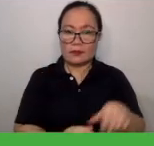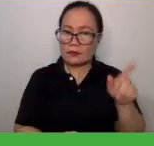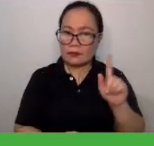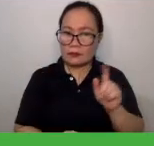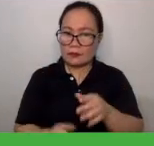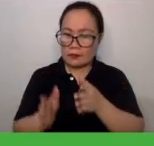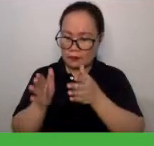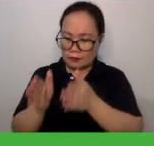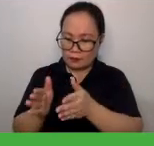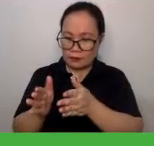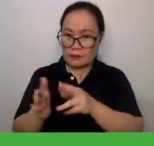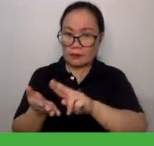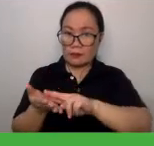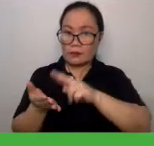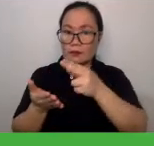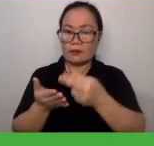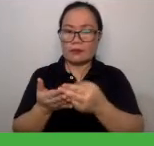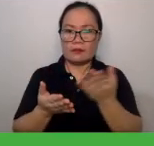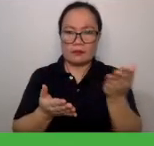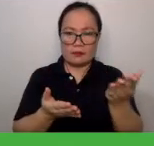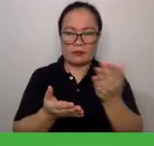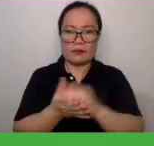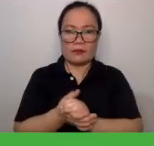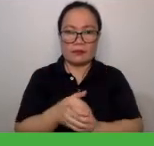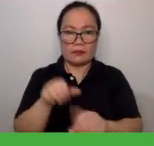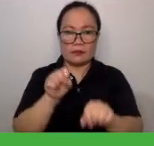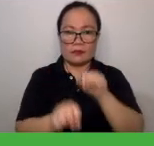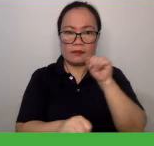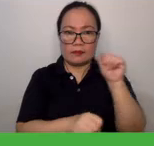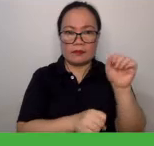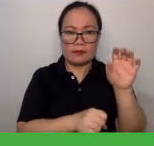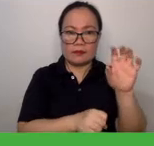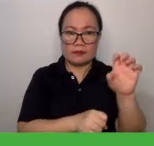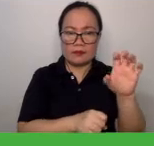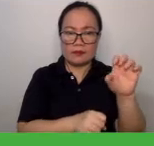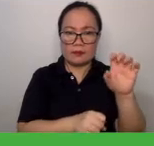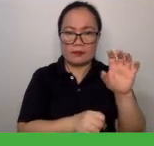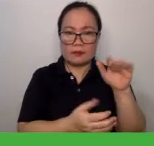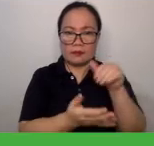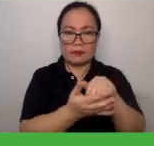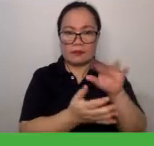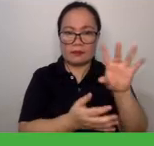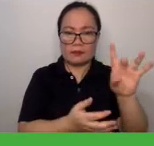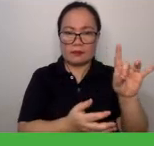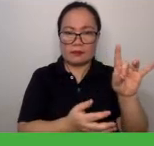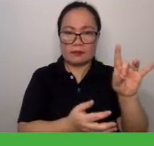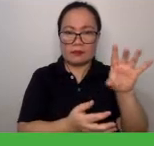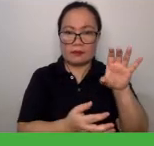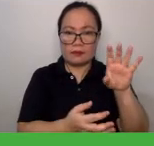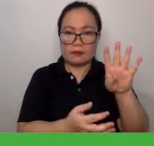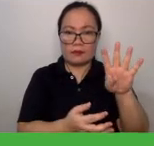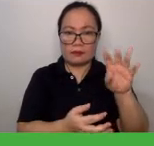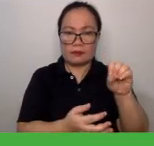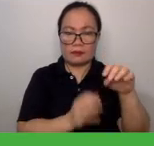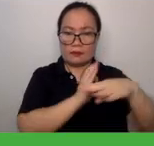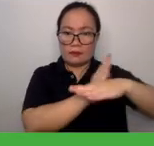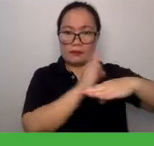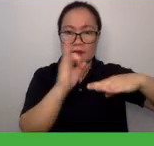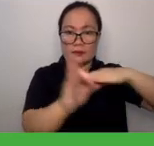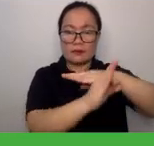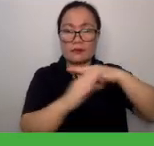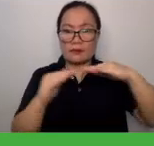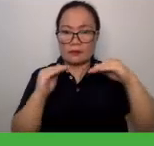ano yung naiwan na unit, ayun po siya. So, therefore, 15,840 feet is equivalent to